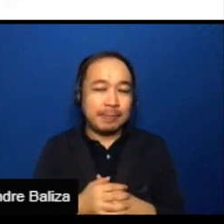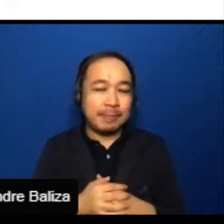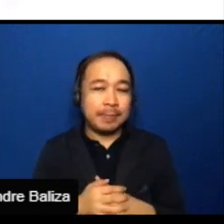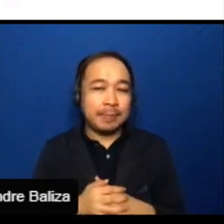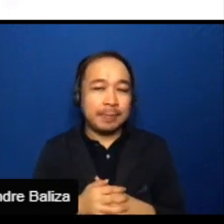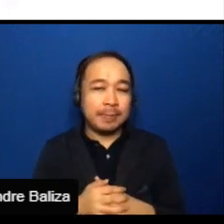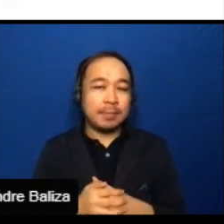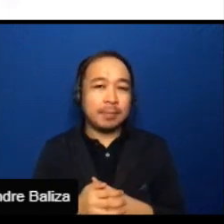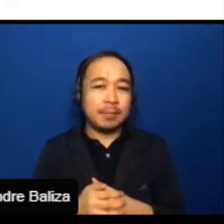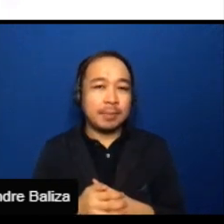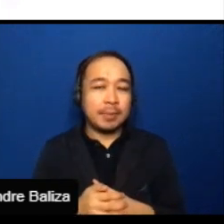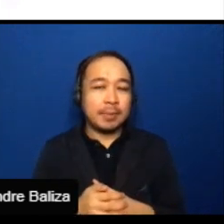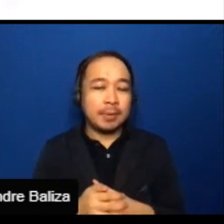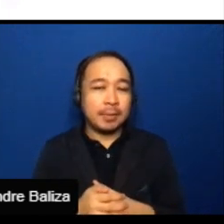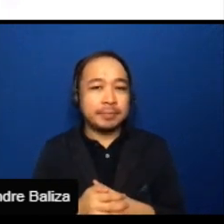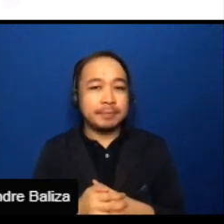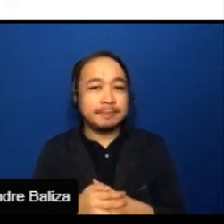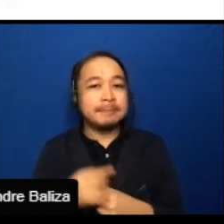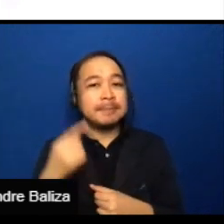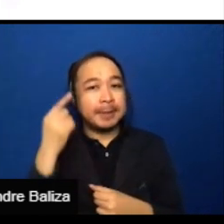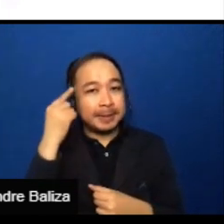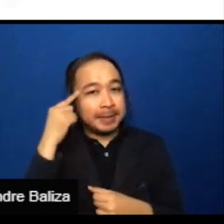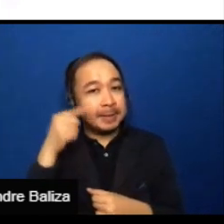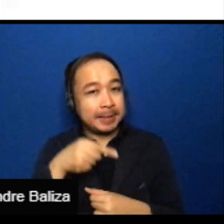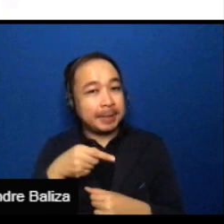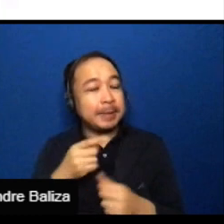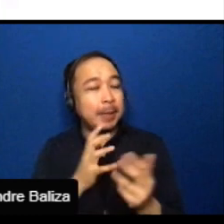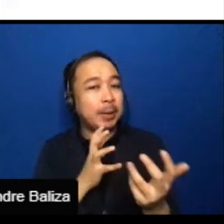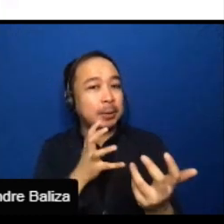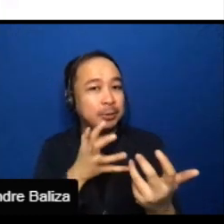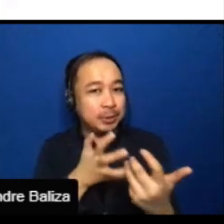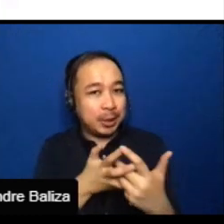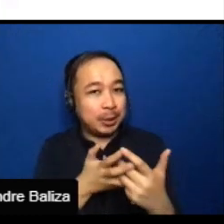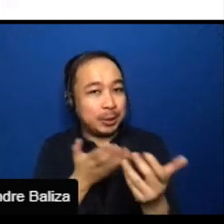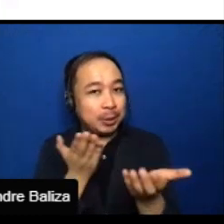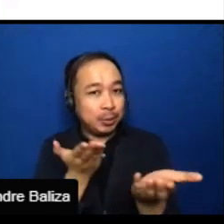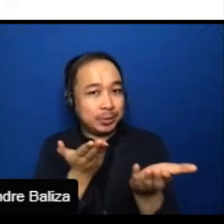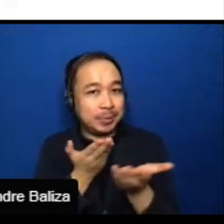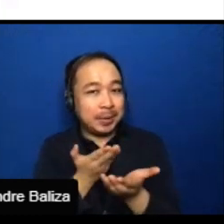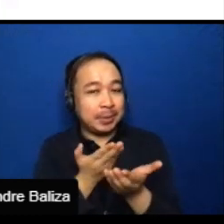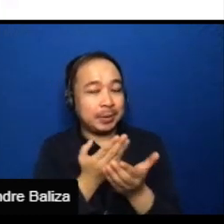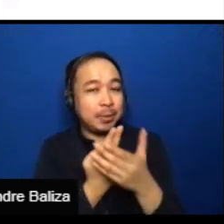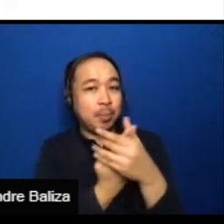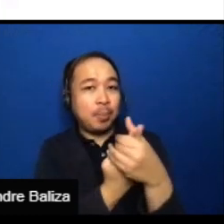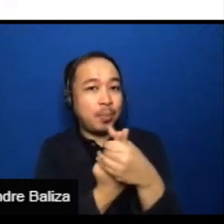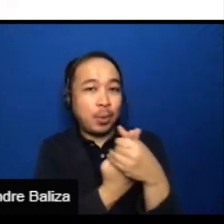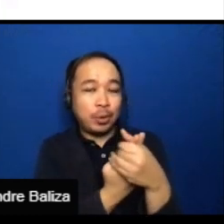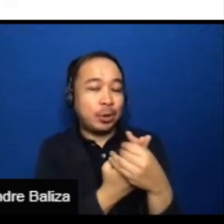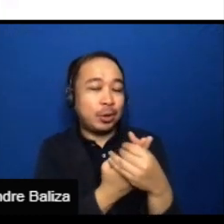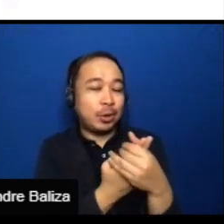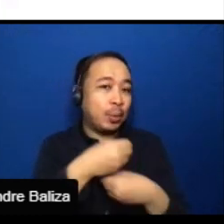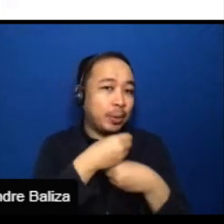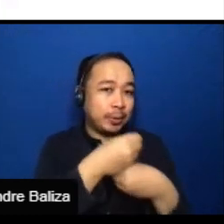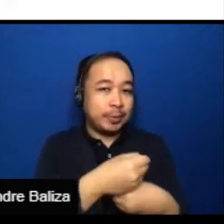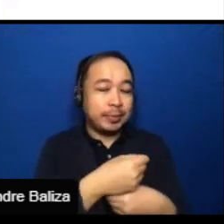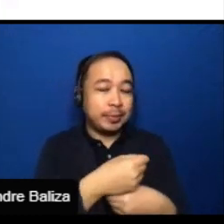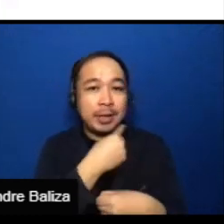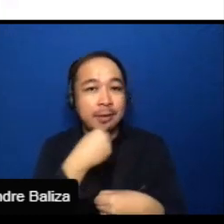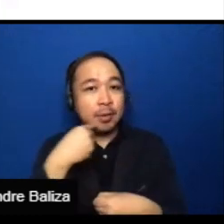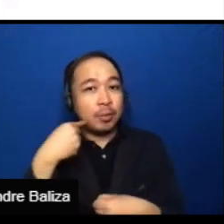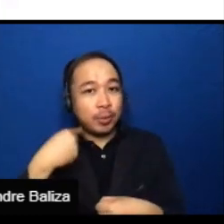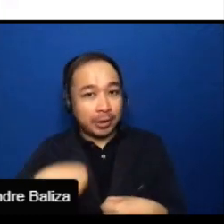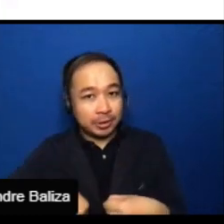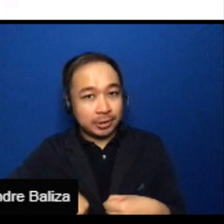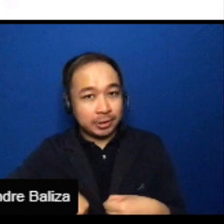I think this is in line with what was suggested by both the distinguished delegate of Russia and